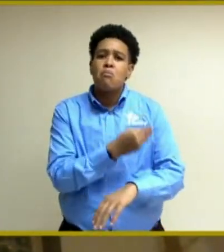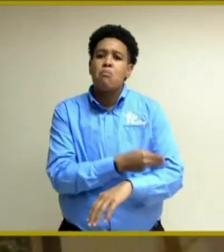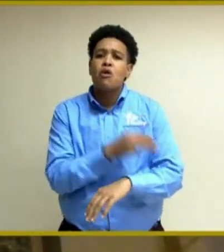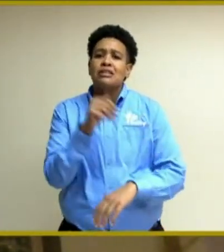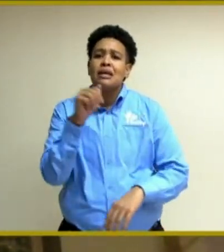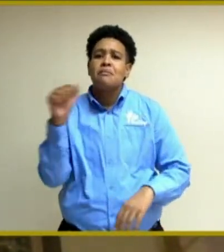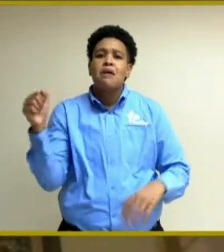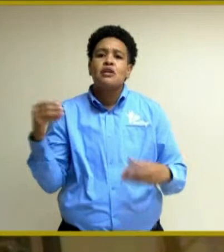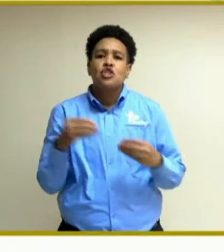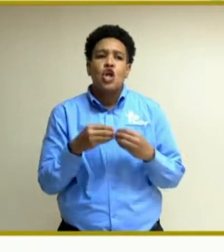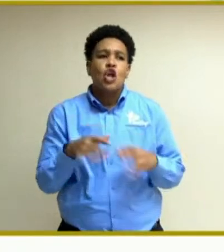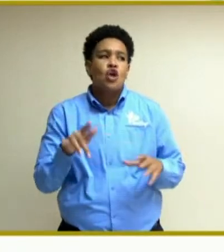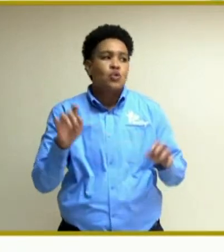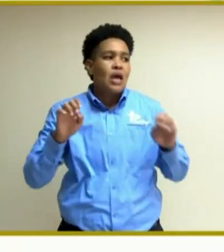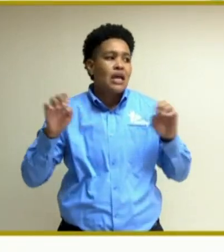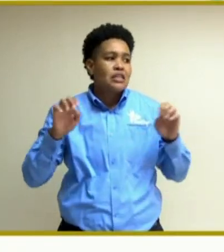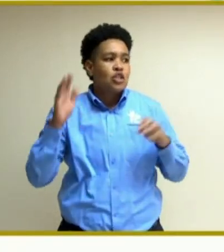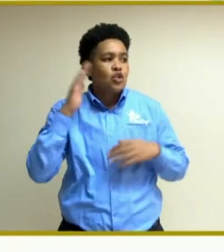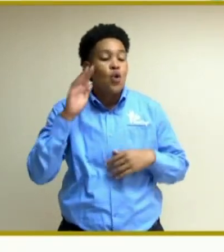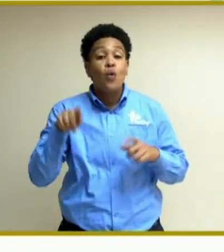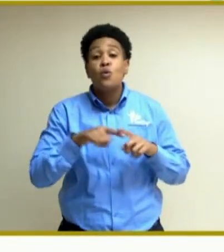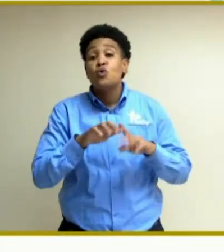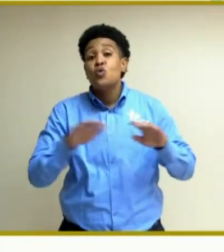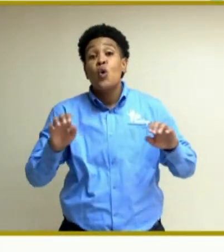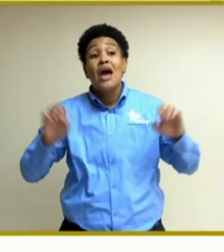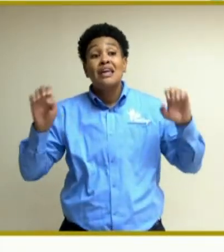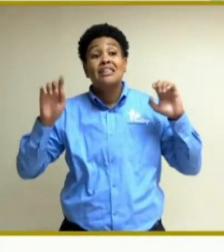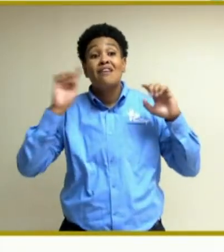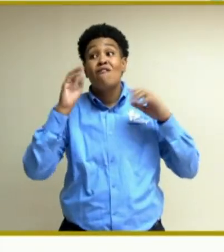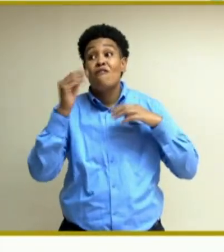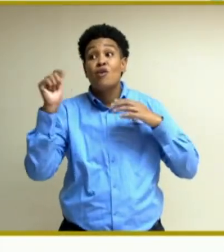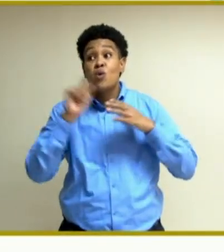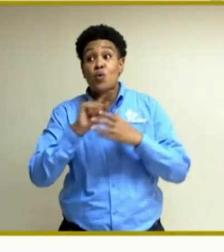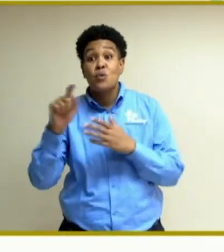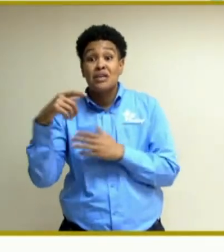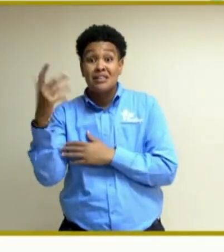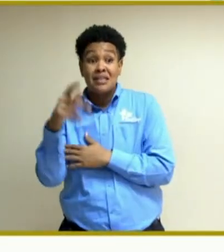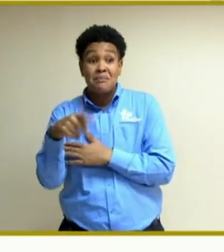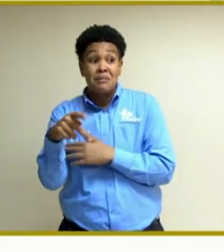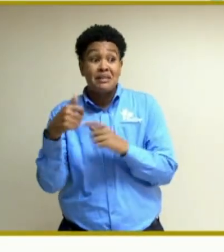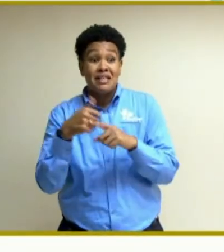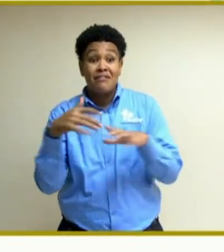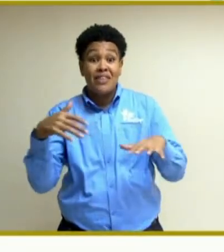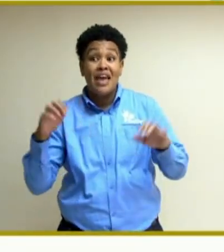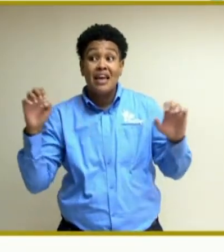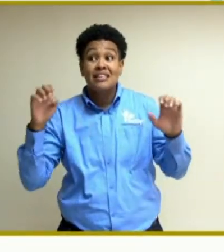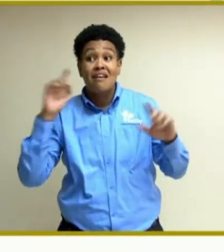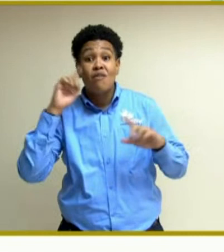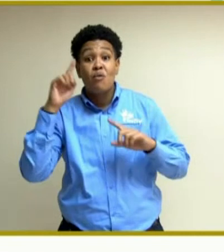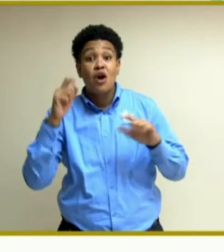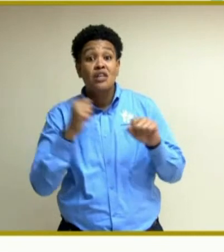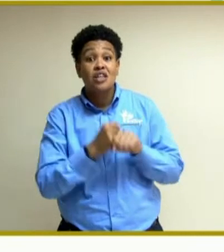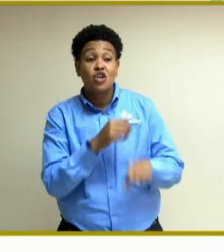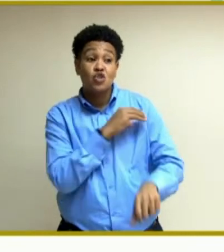Minister. You exercise, so you know when you don't exercise for a couple of weeks. These people have not exercised for 1 year.